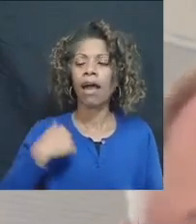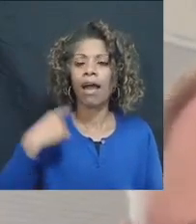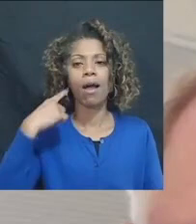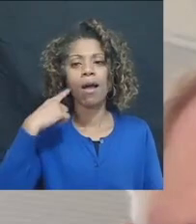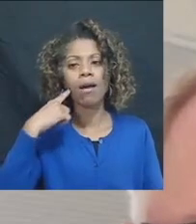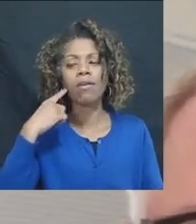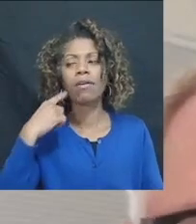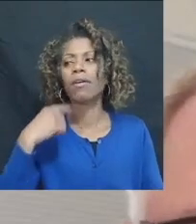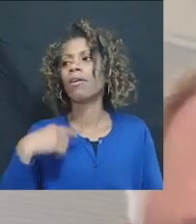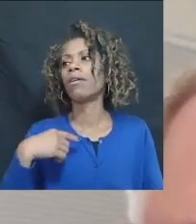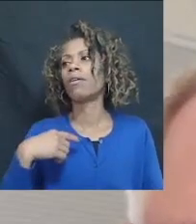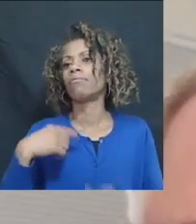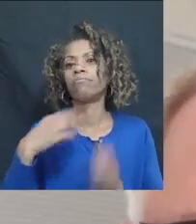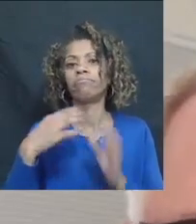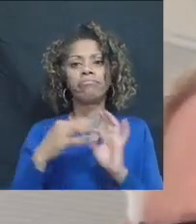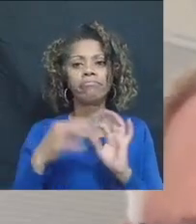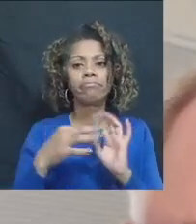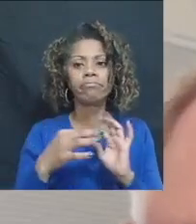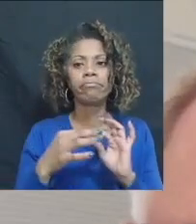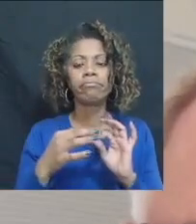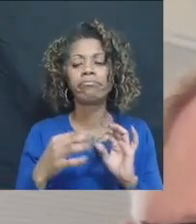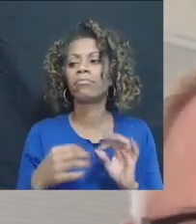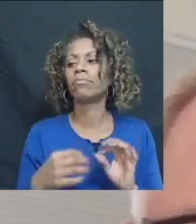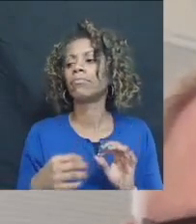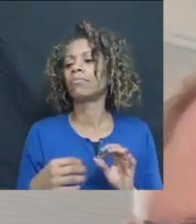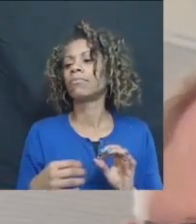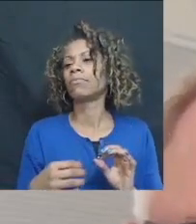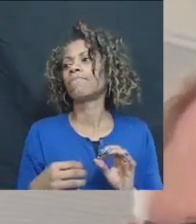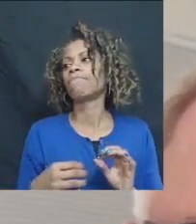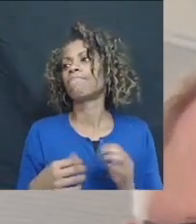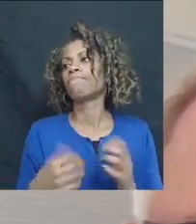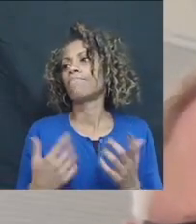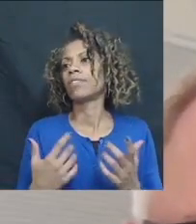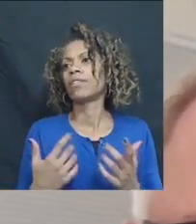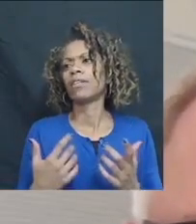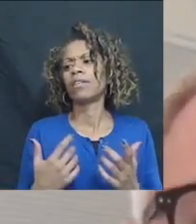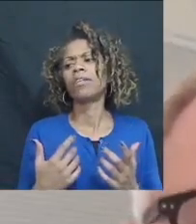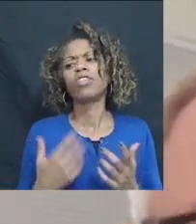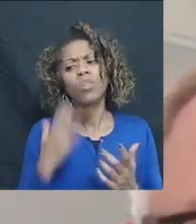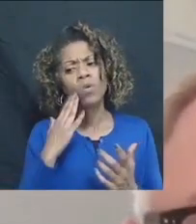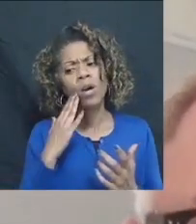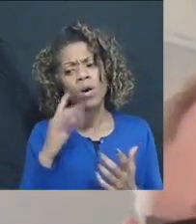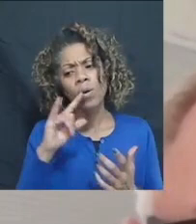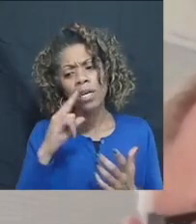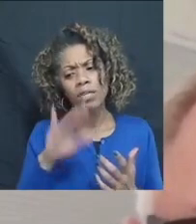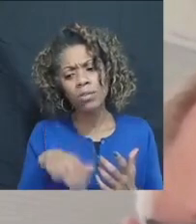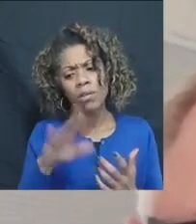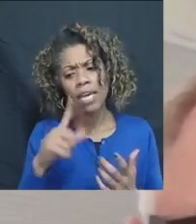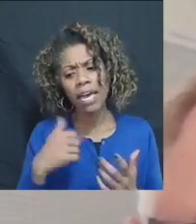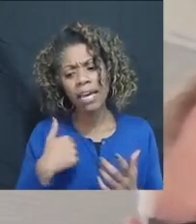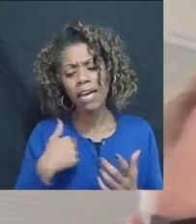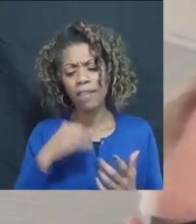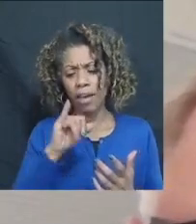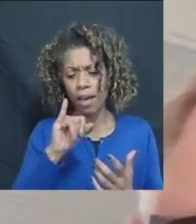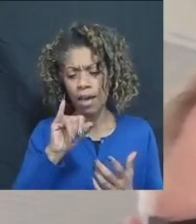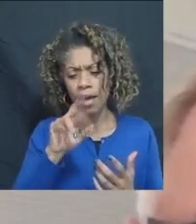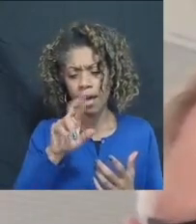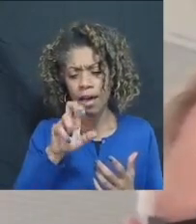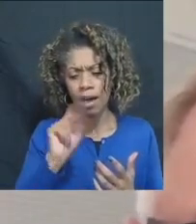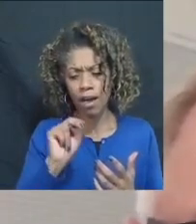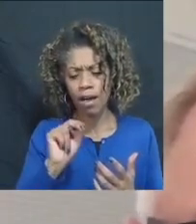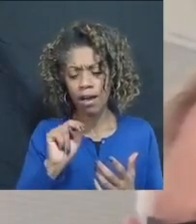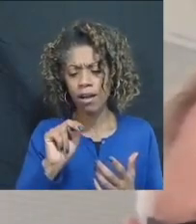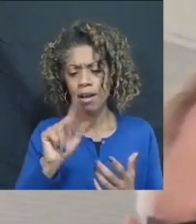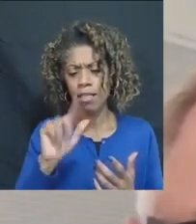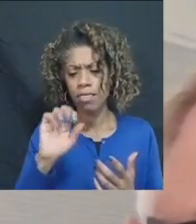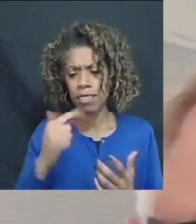dying, and then the amazing breakthrough with the polio vaccine. And I can remember as a child lining up to get my